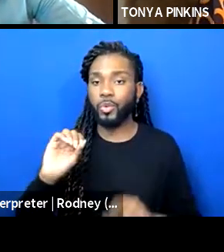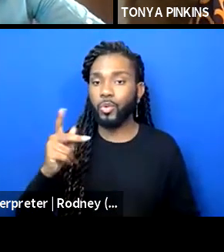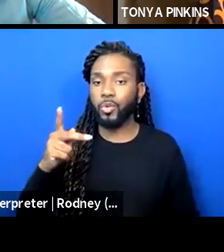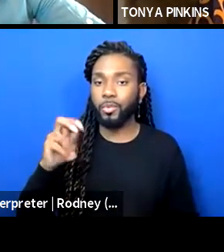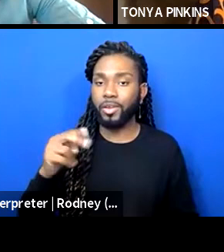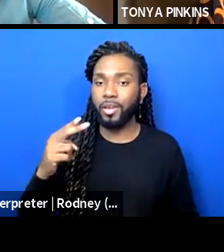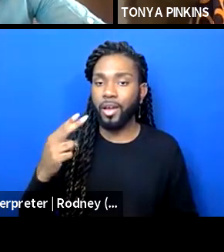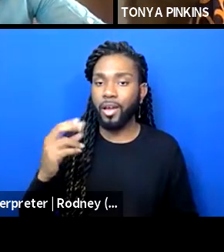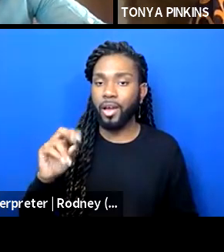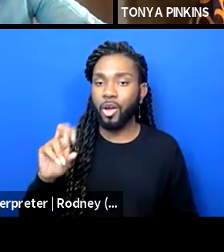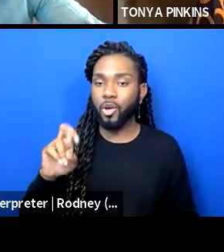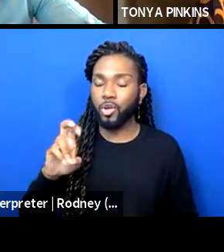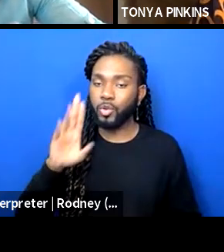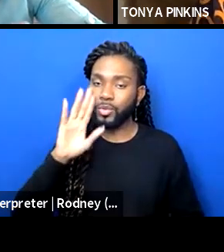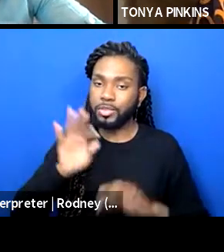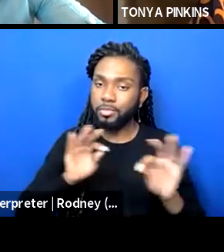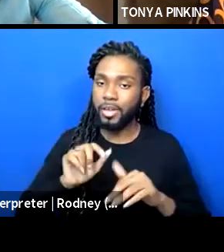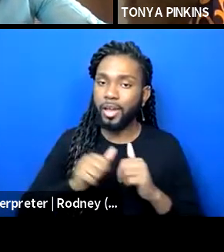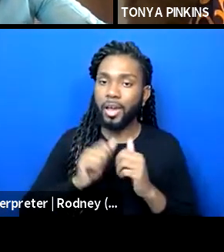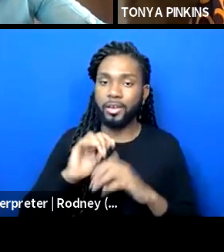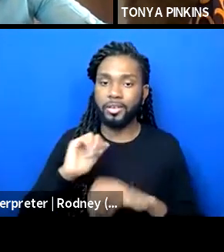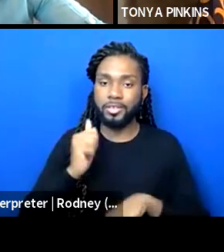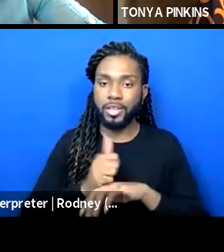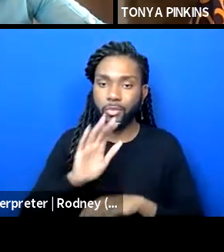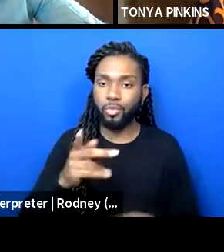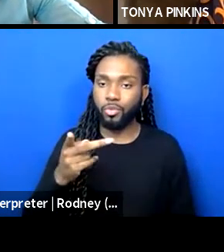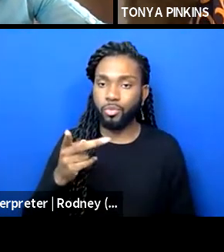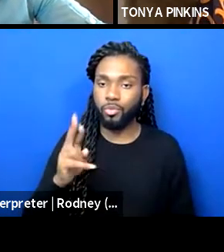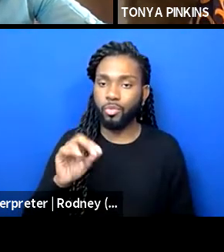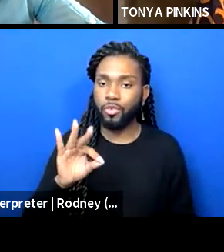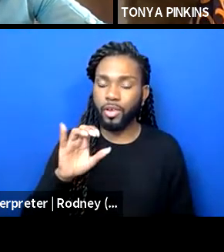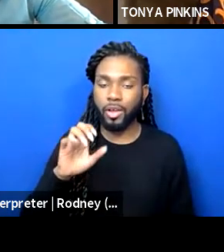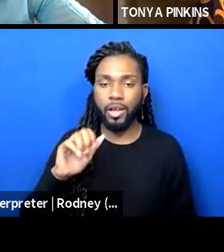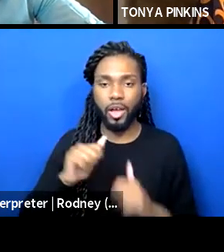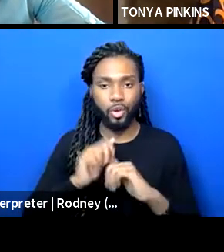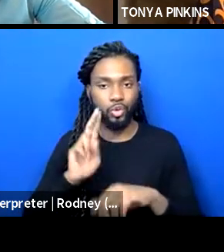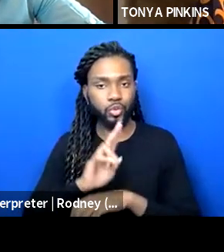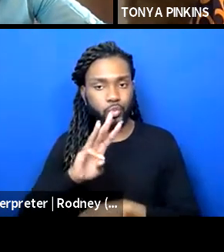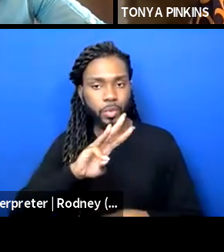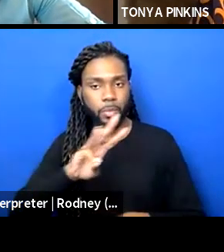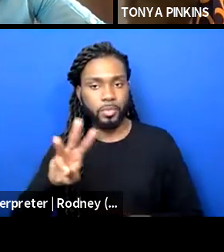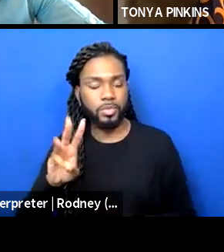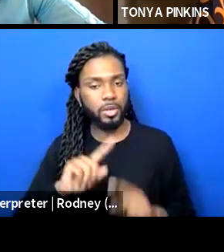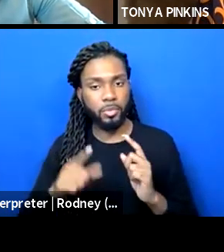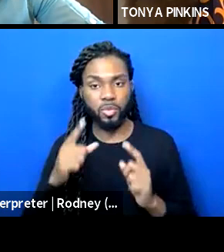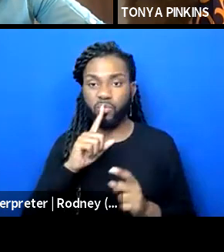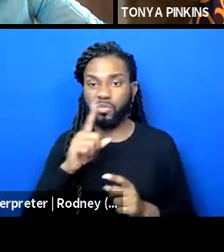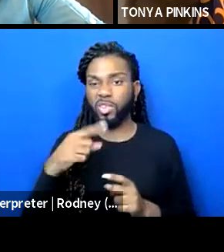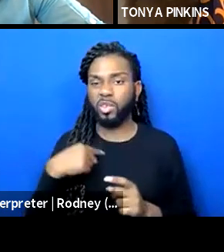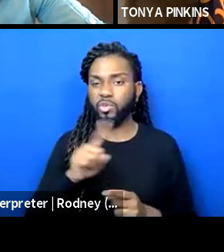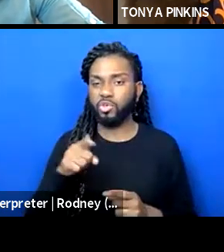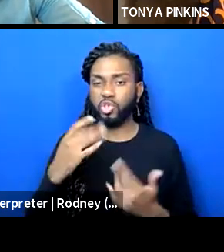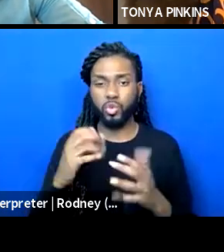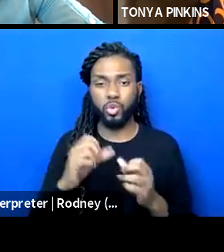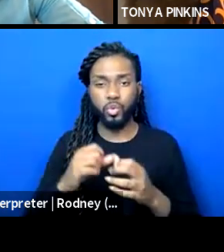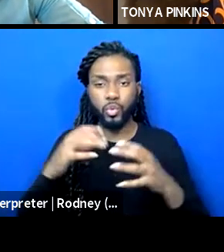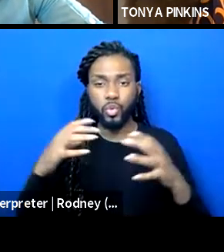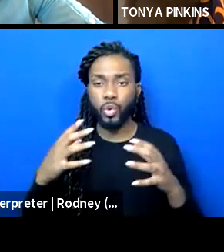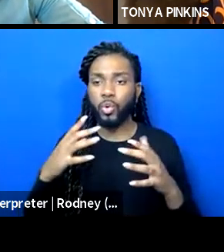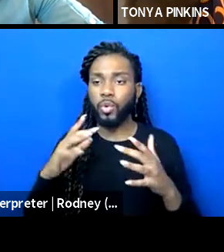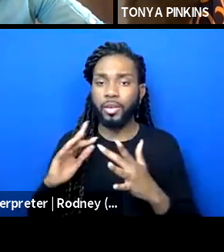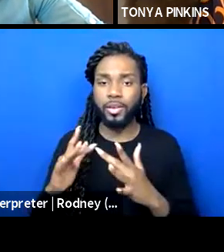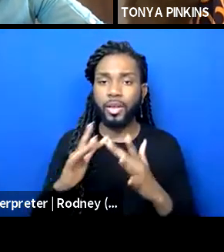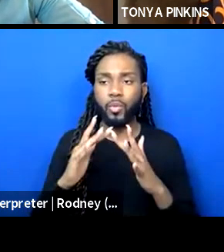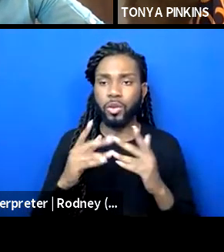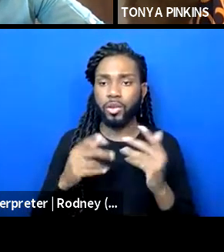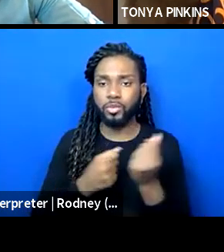how to set up your profile, how to use the platform and that sort of thing. But we really just want to grow a network so that we can all support each